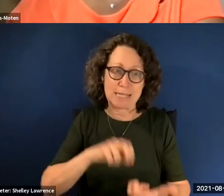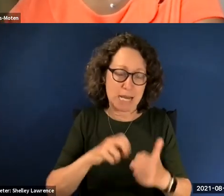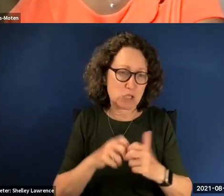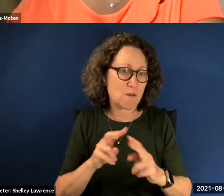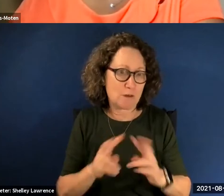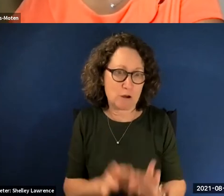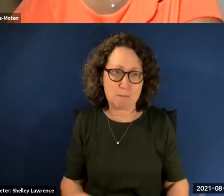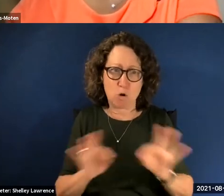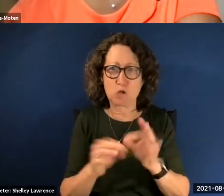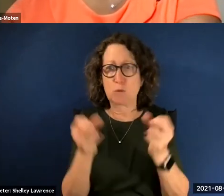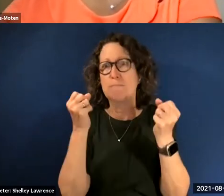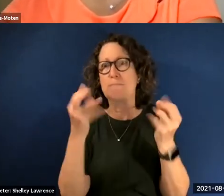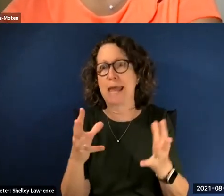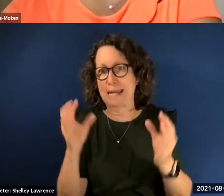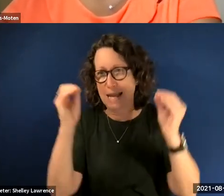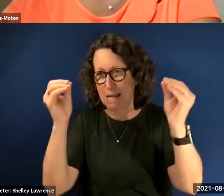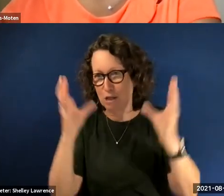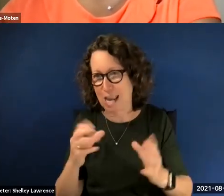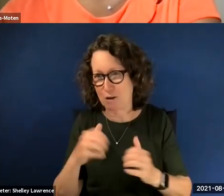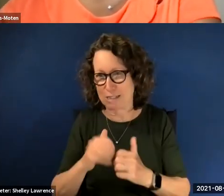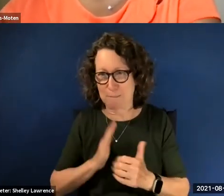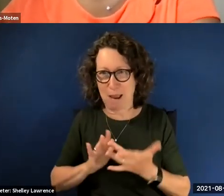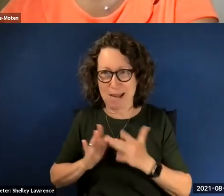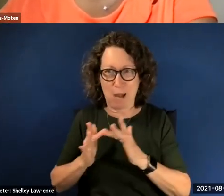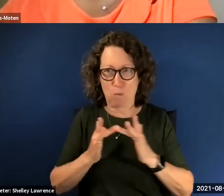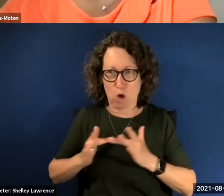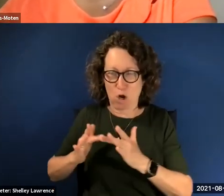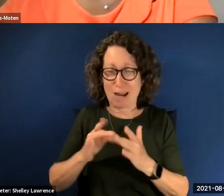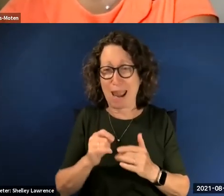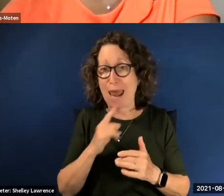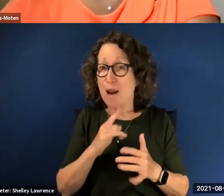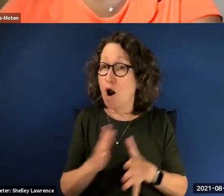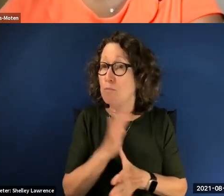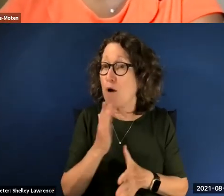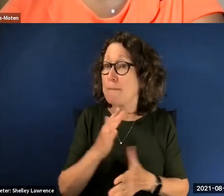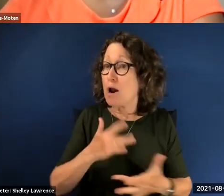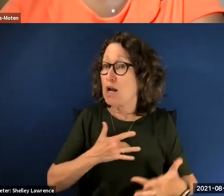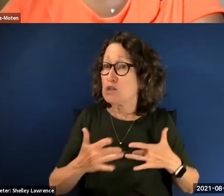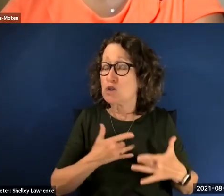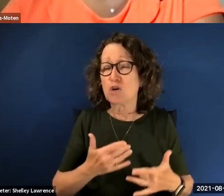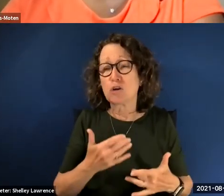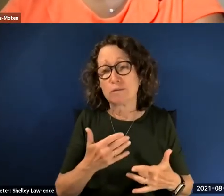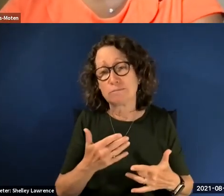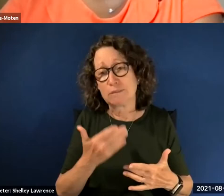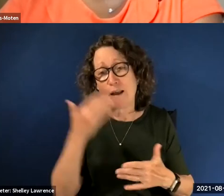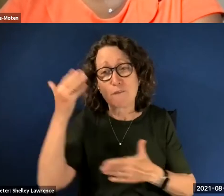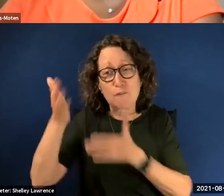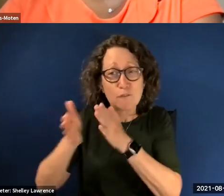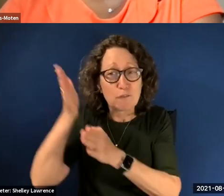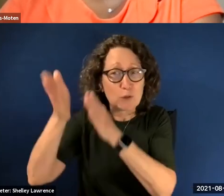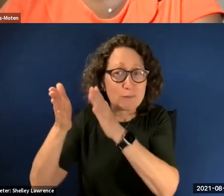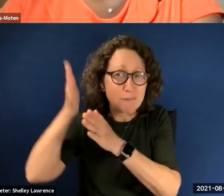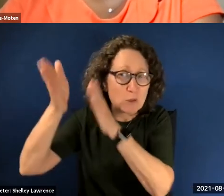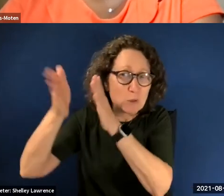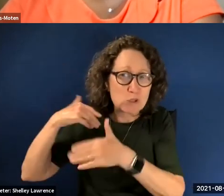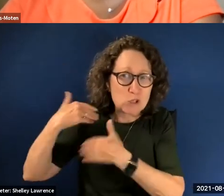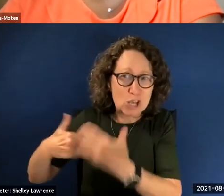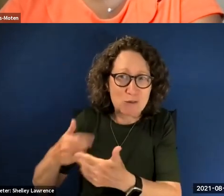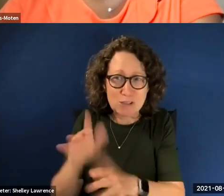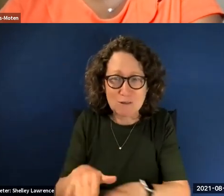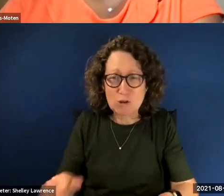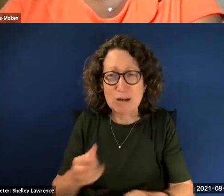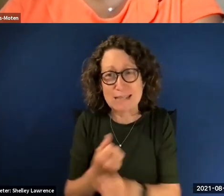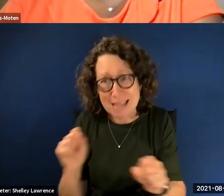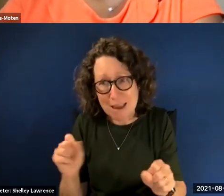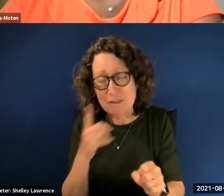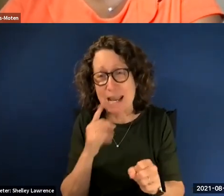very important to many educators in my network, and our primary concern is of the well-being of future generations. This is a safety concern